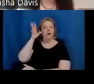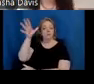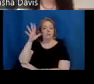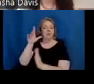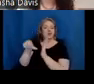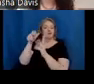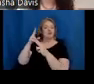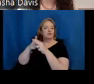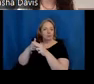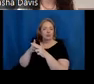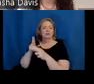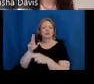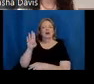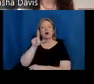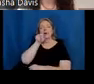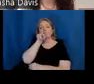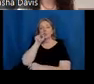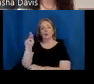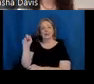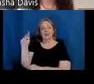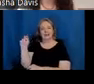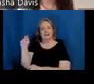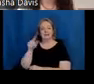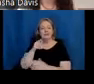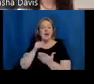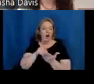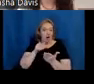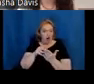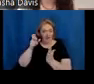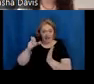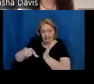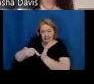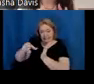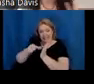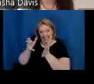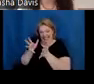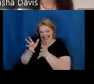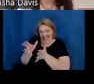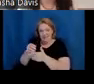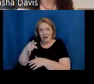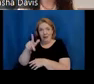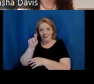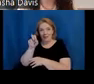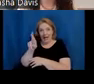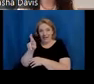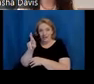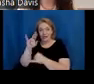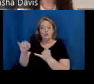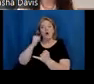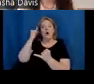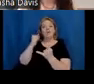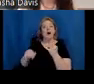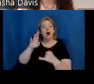left the texture of the tool marks in his plaster. So those are also visible on the final bronze